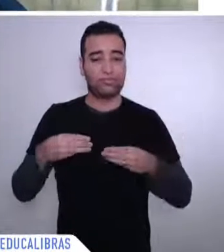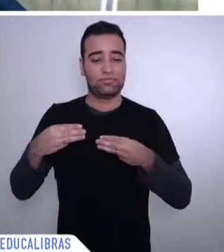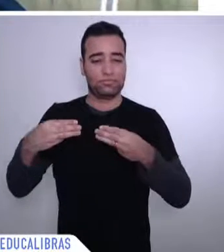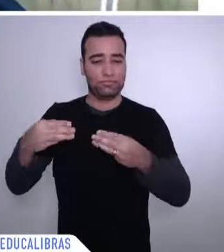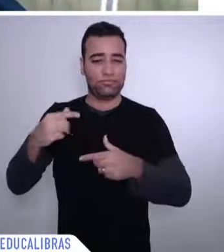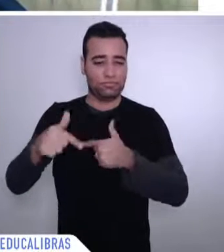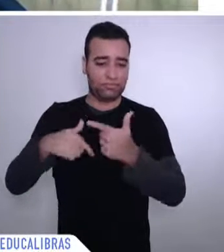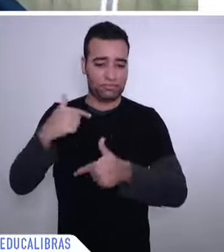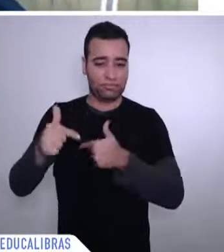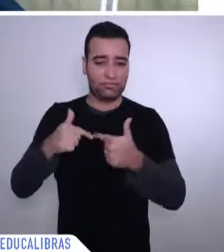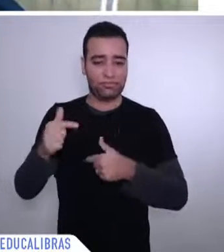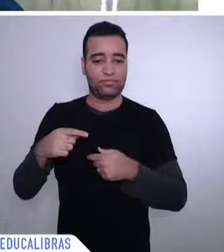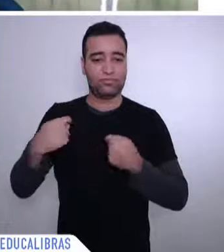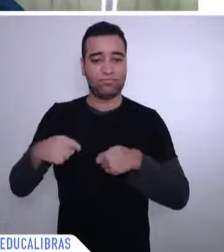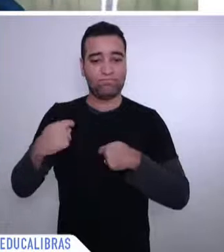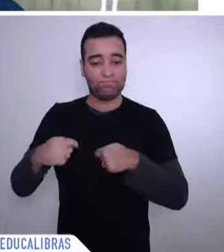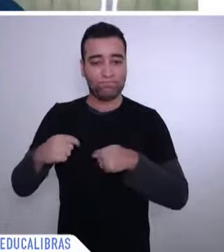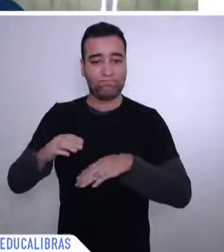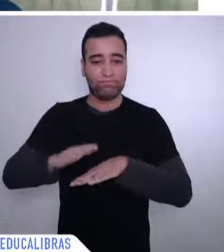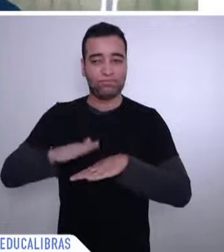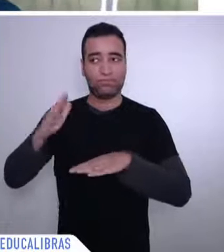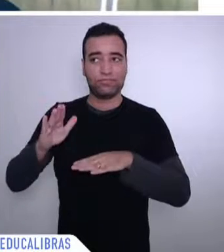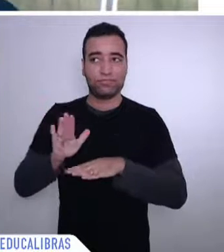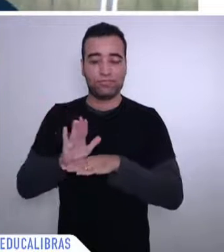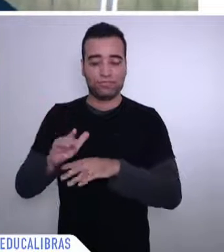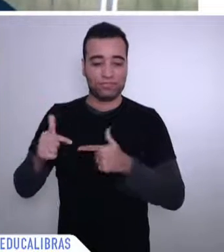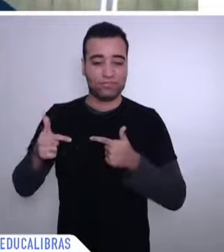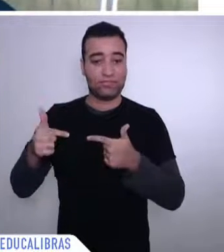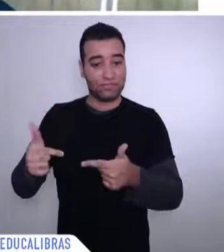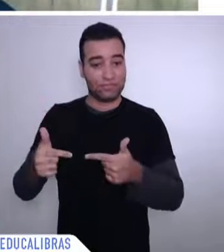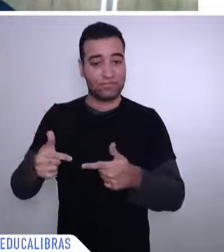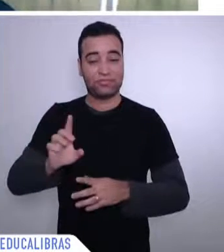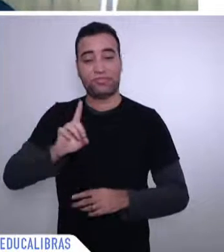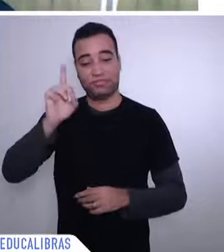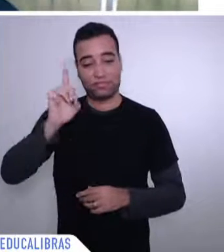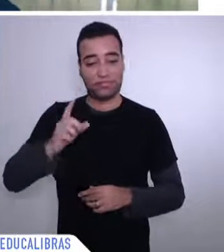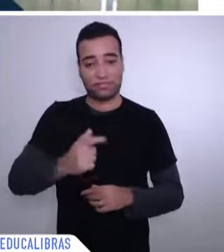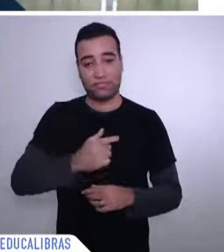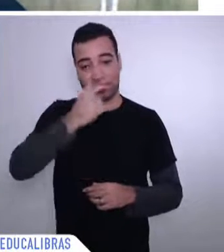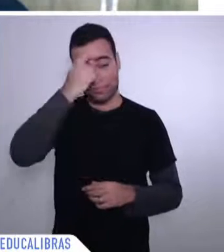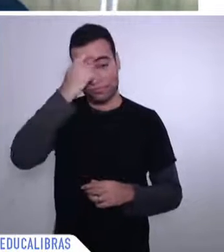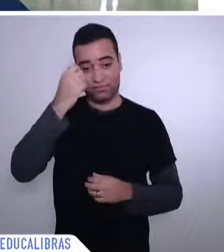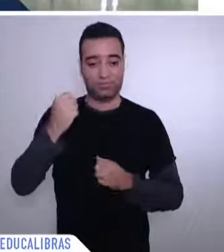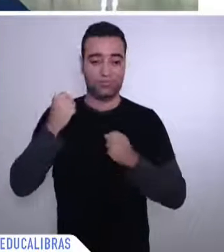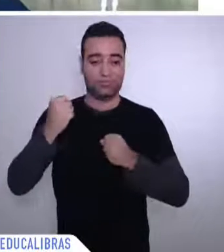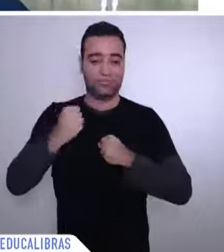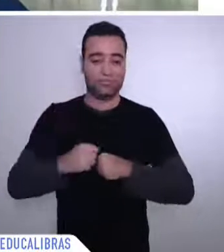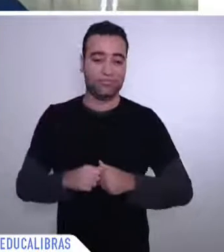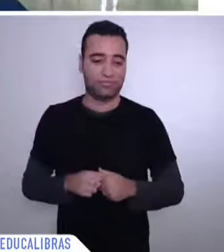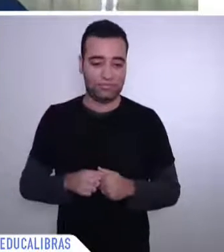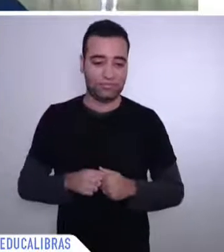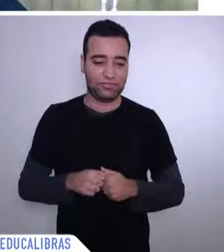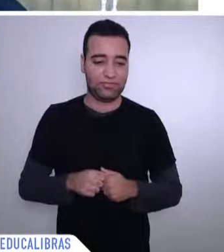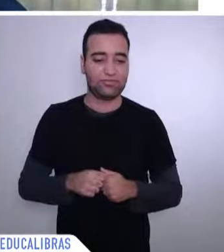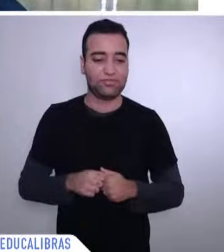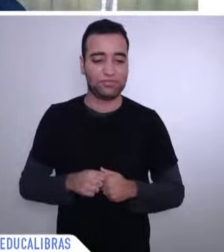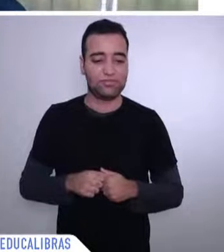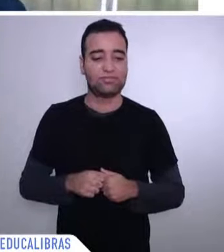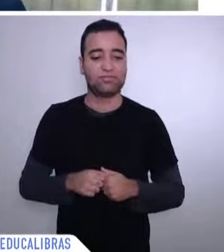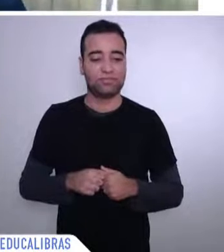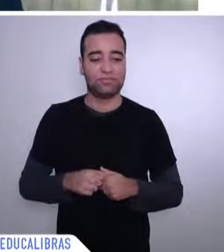for the federation? It has to be more efficient to